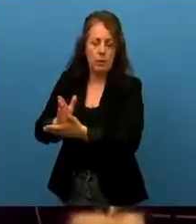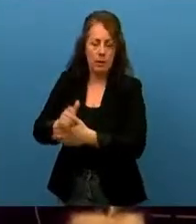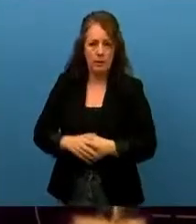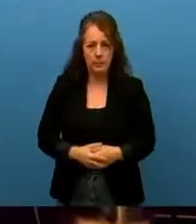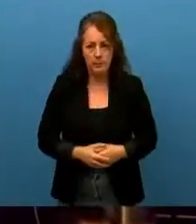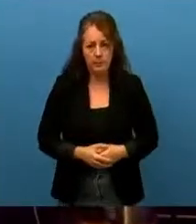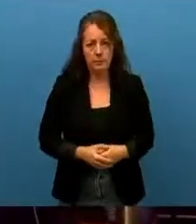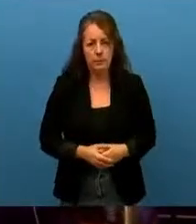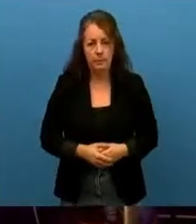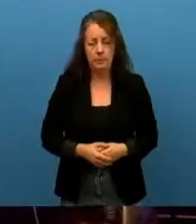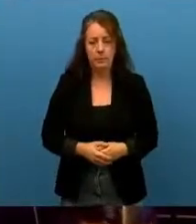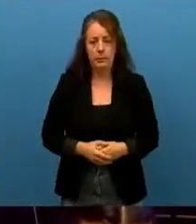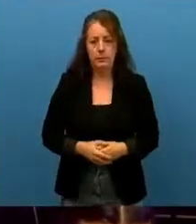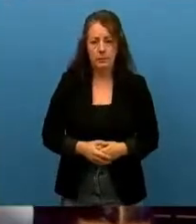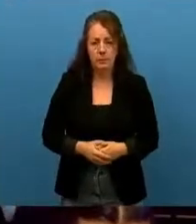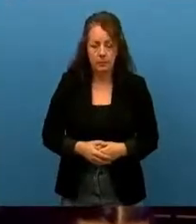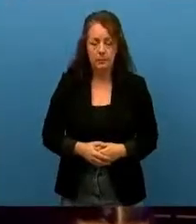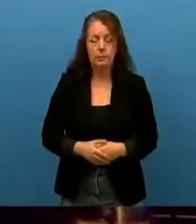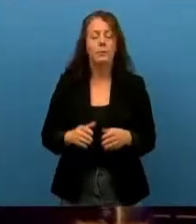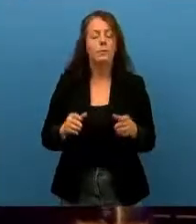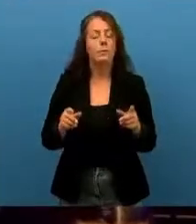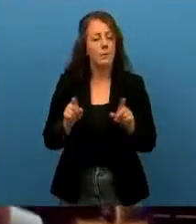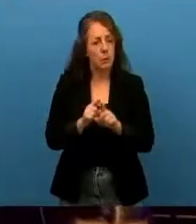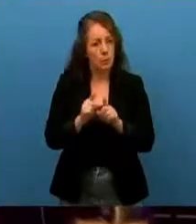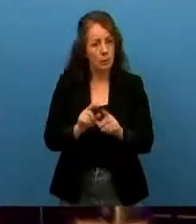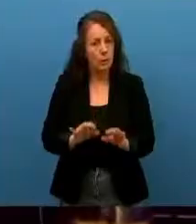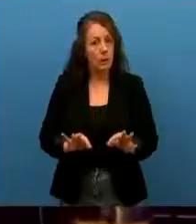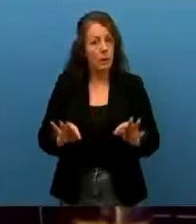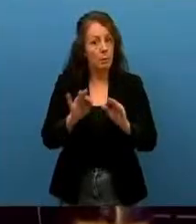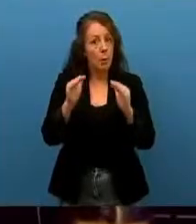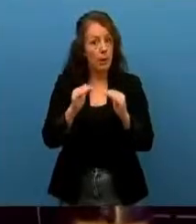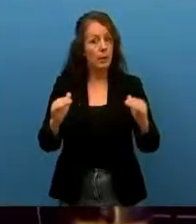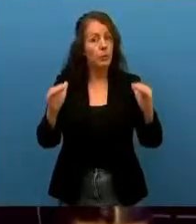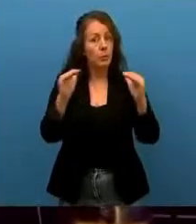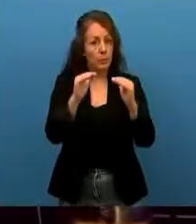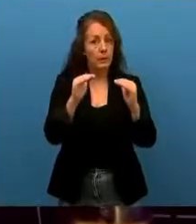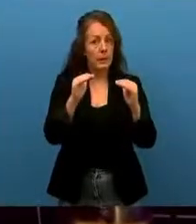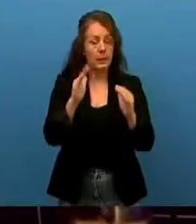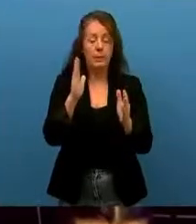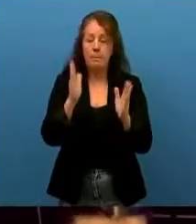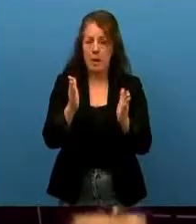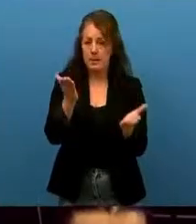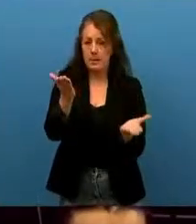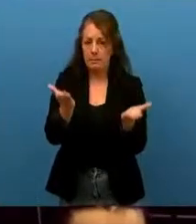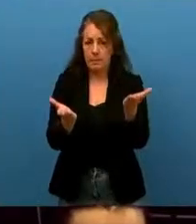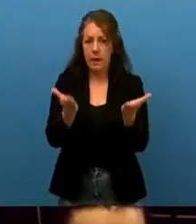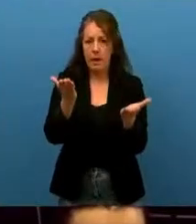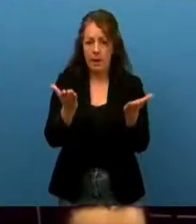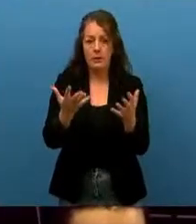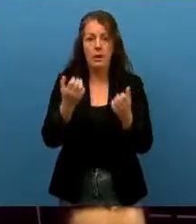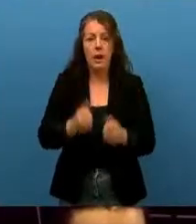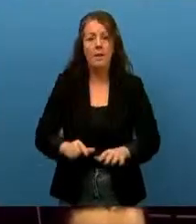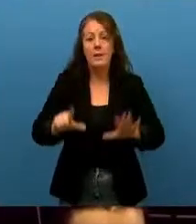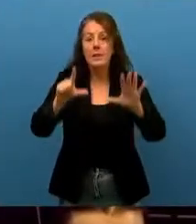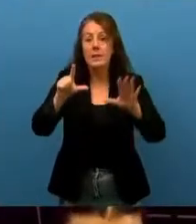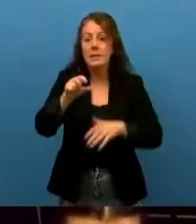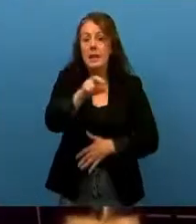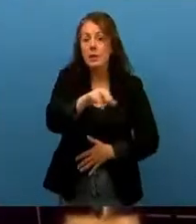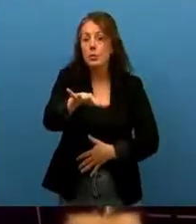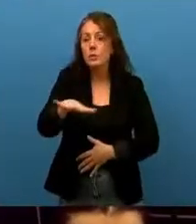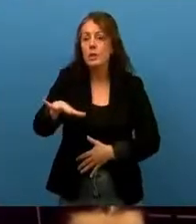We emphasize thereby the importance of ensuring equitable and balanced participation from the